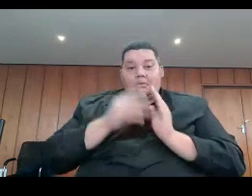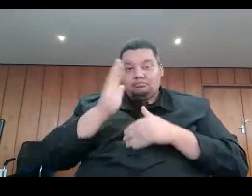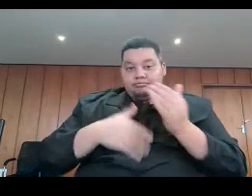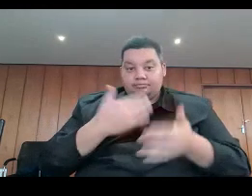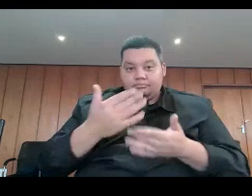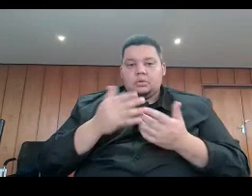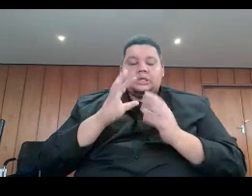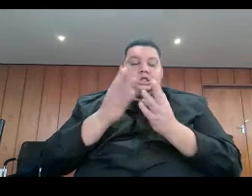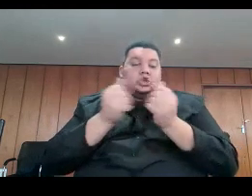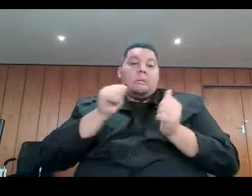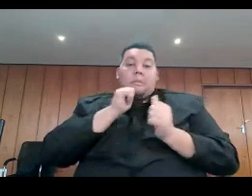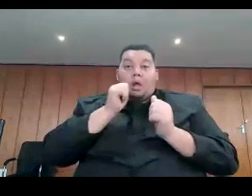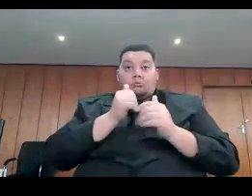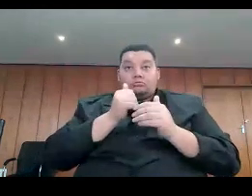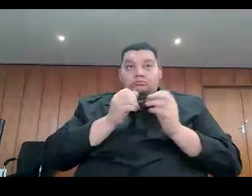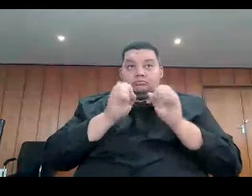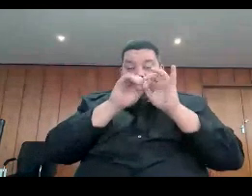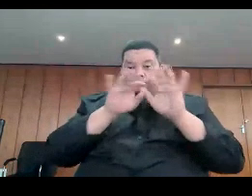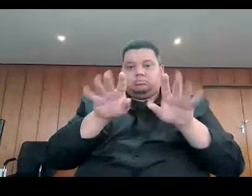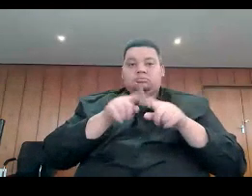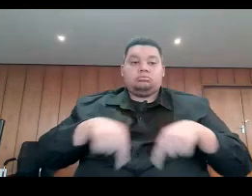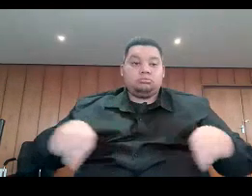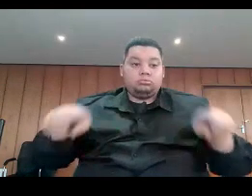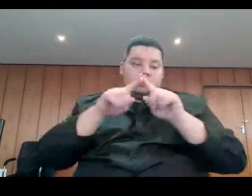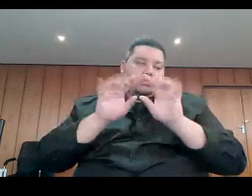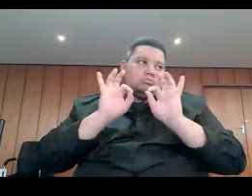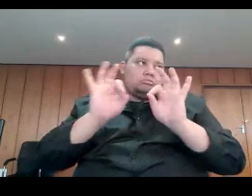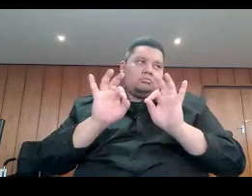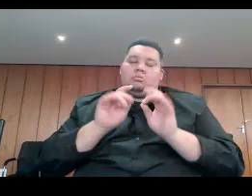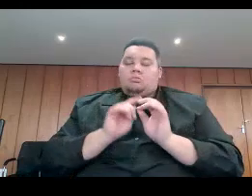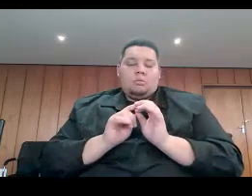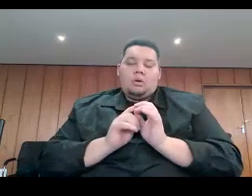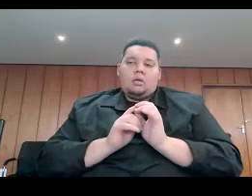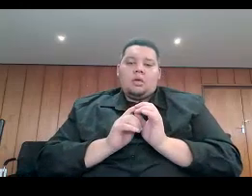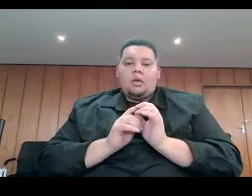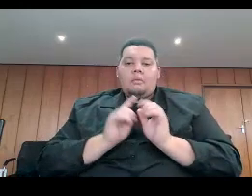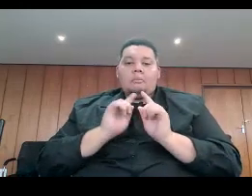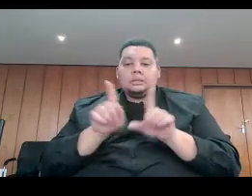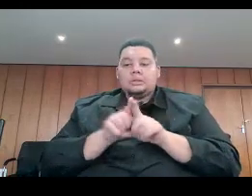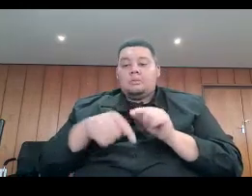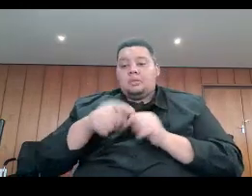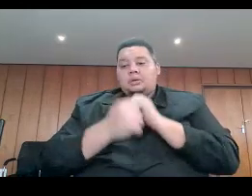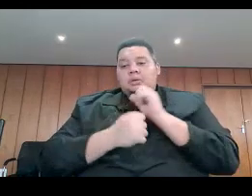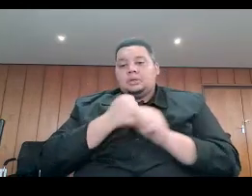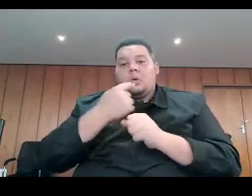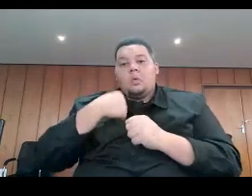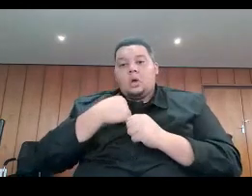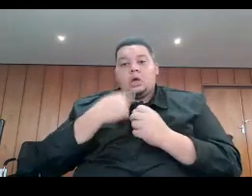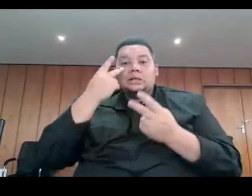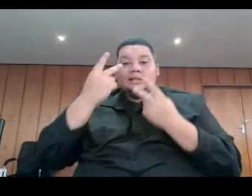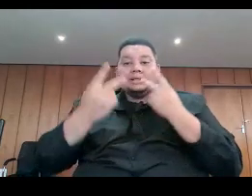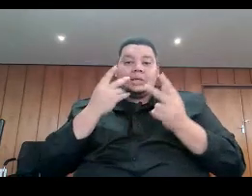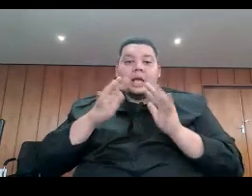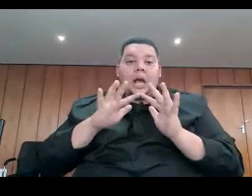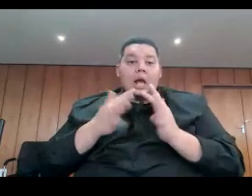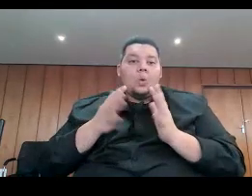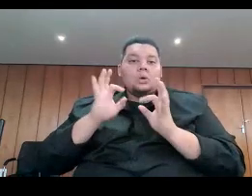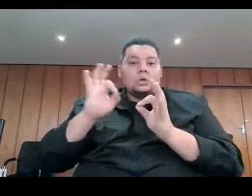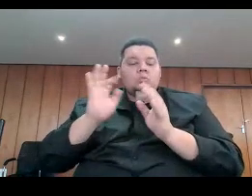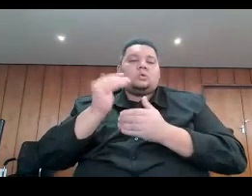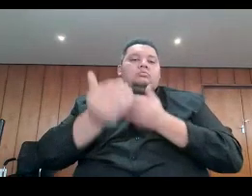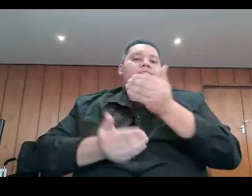been rolled out widely. But what is there, and we will see how that will